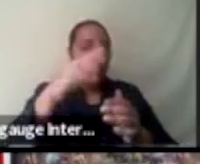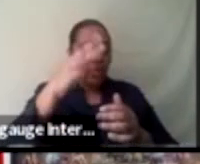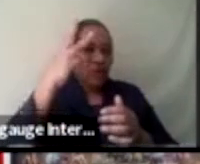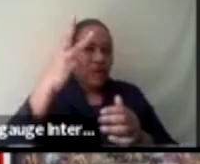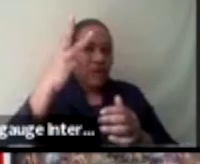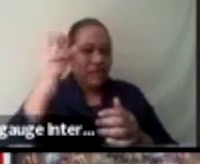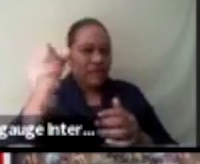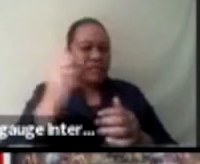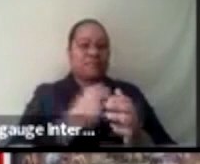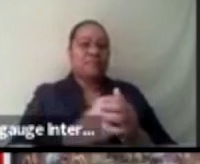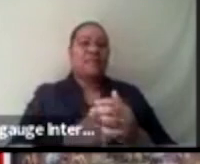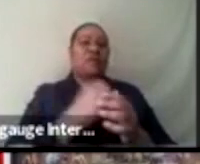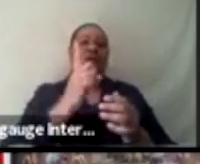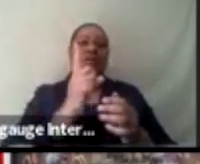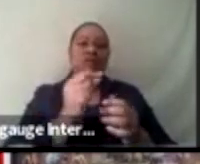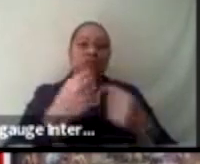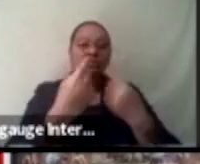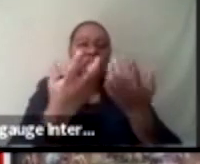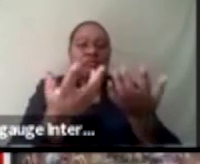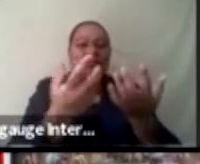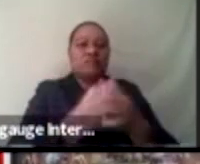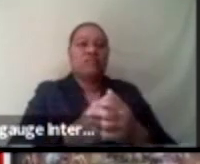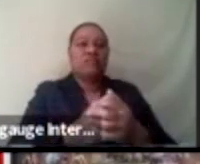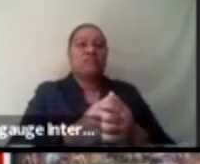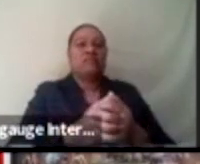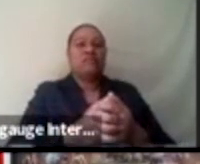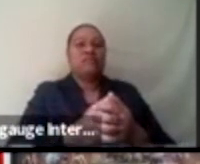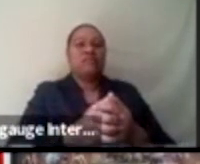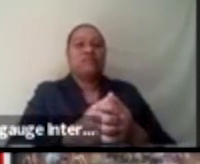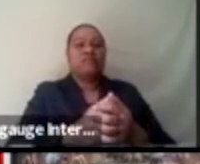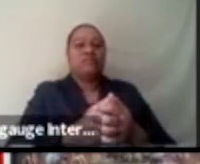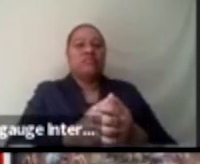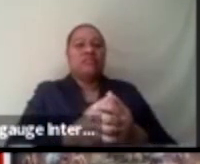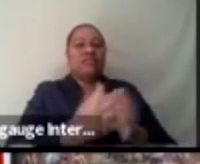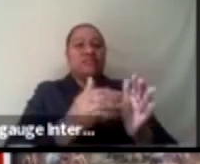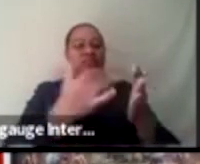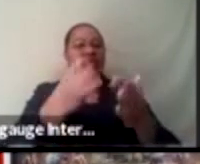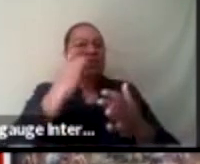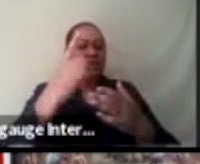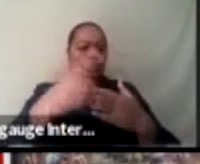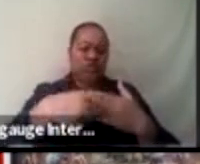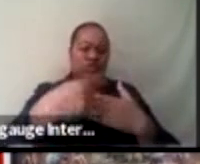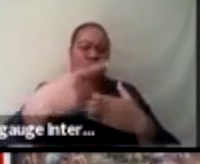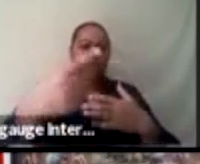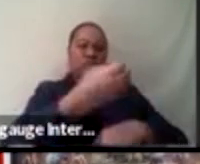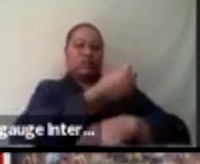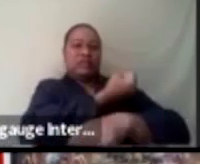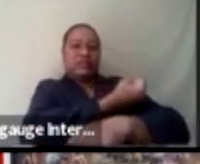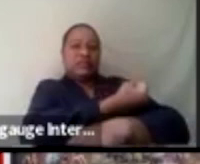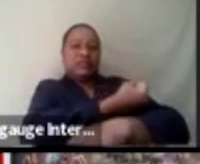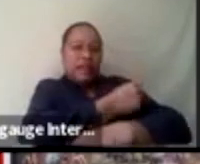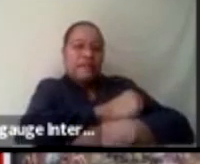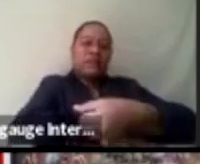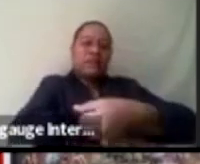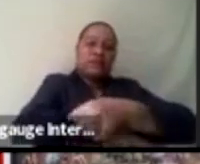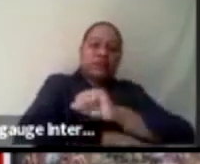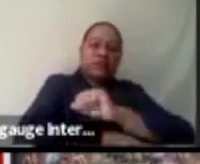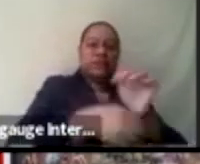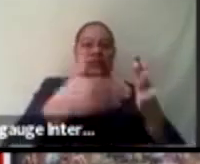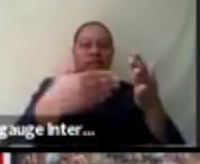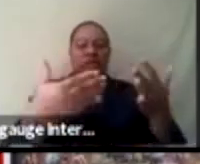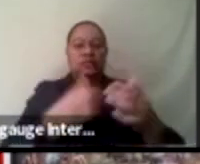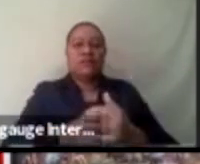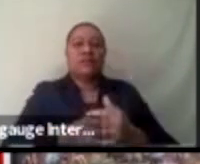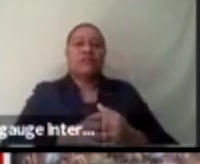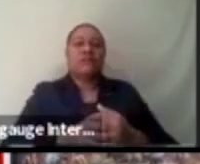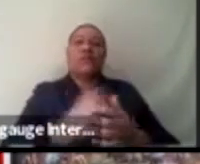elegance. I am indebted to her for her consistent efforts to rebuild Fiji's